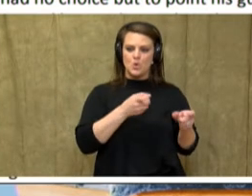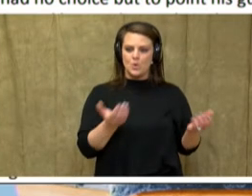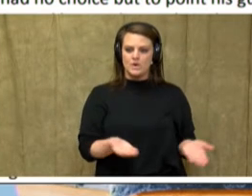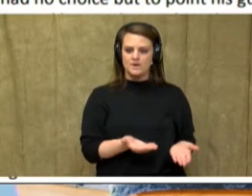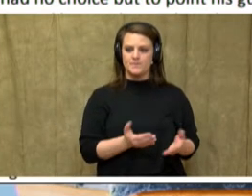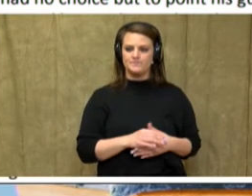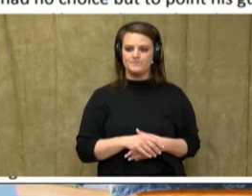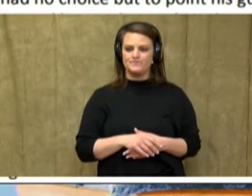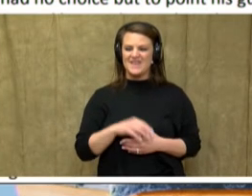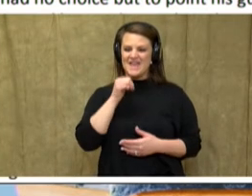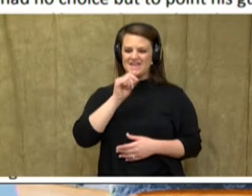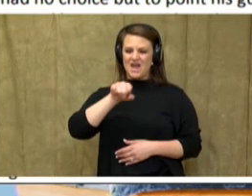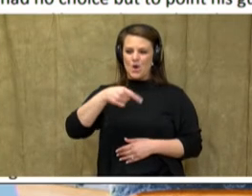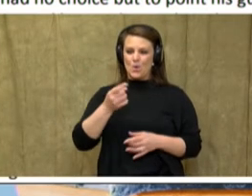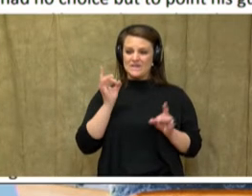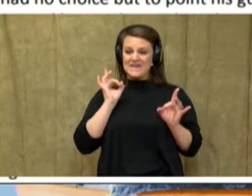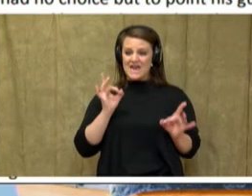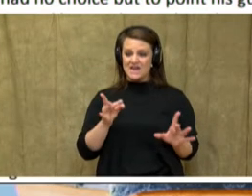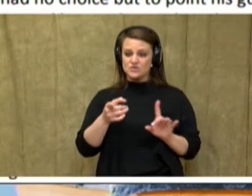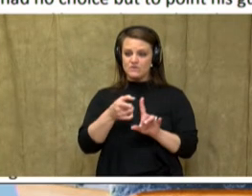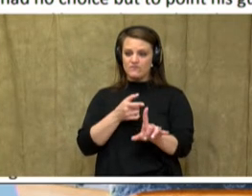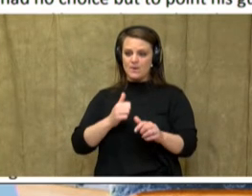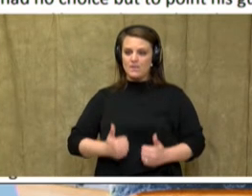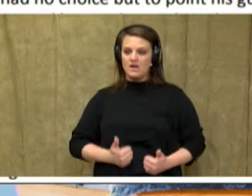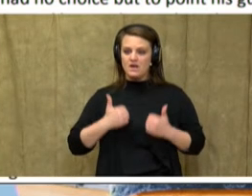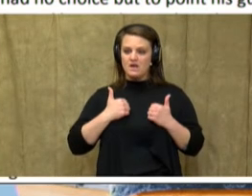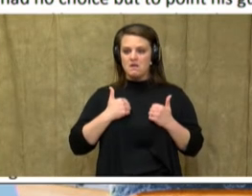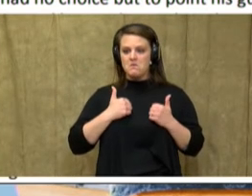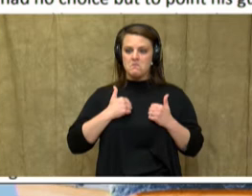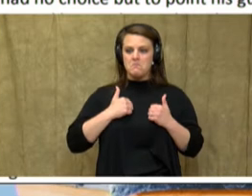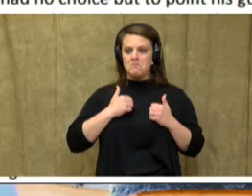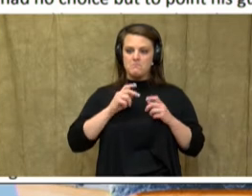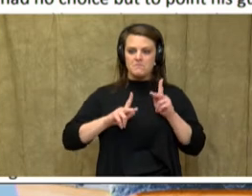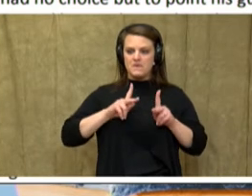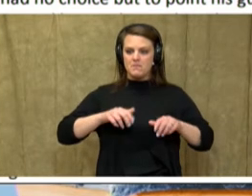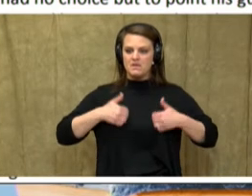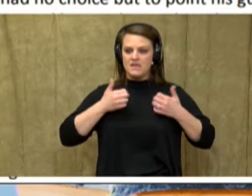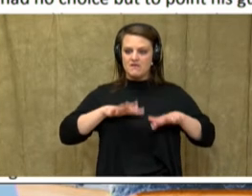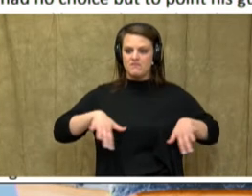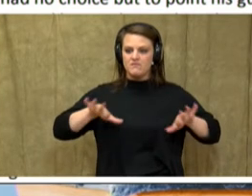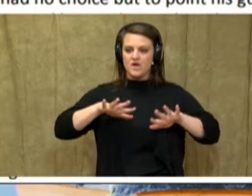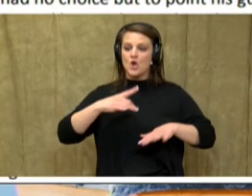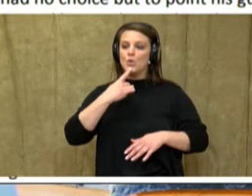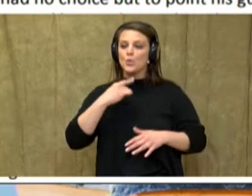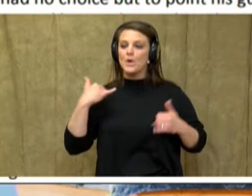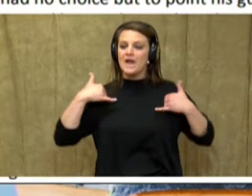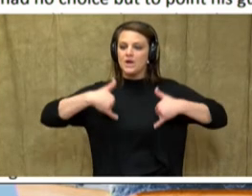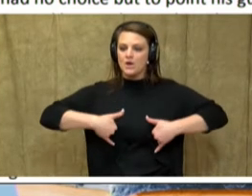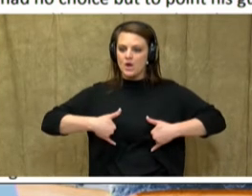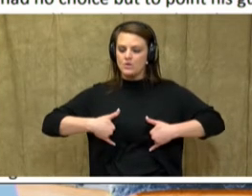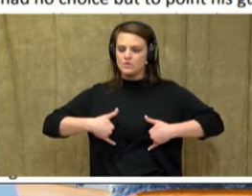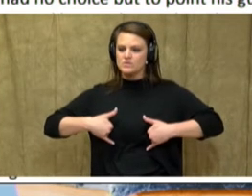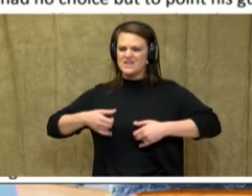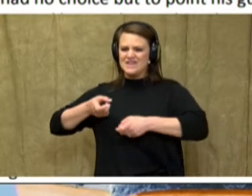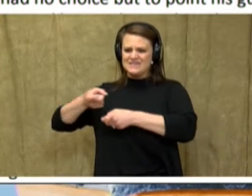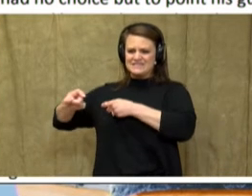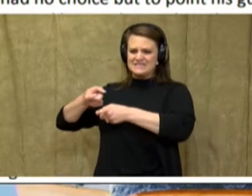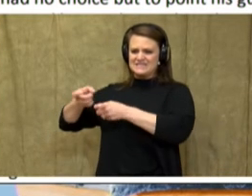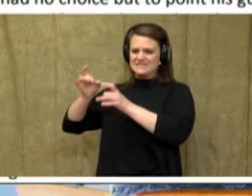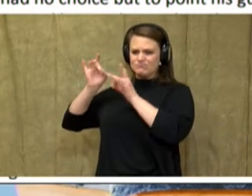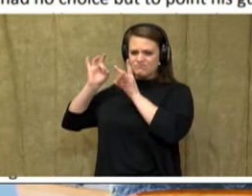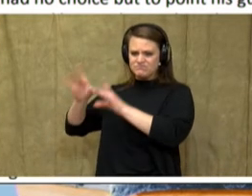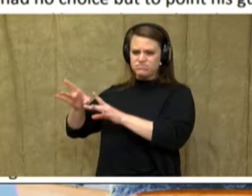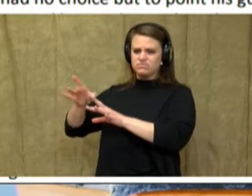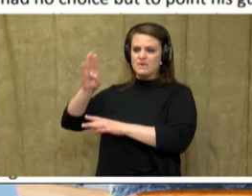only the hatred by the locals that made it so difficult. The Redcoats were also severely mistreated by